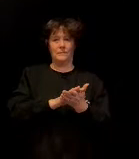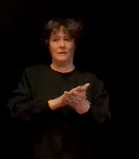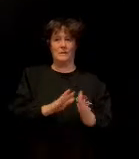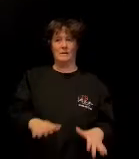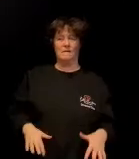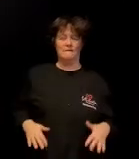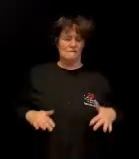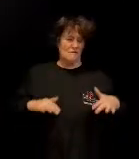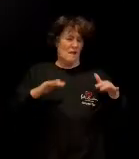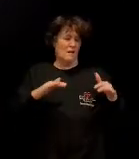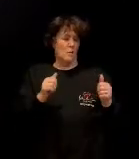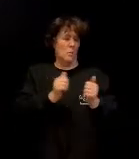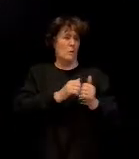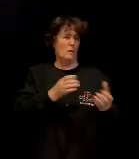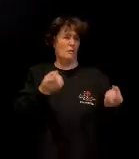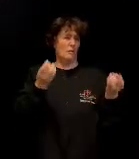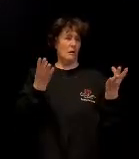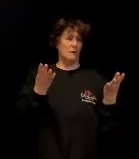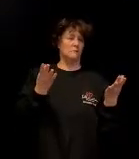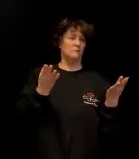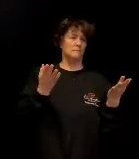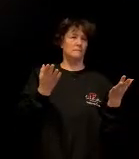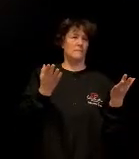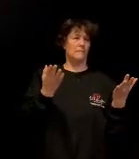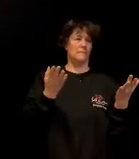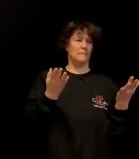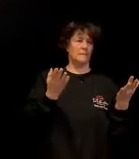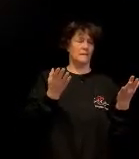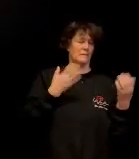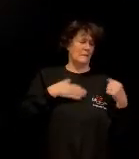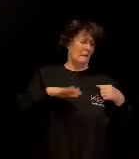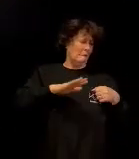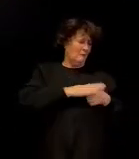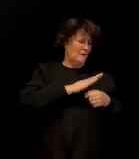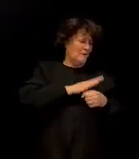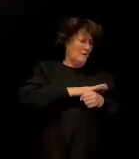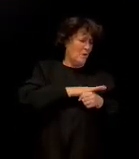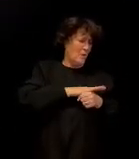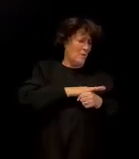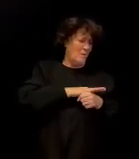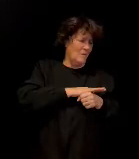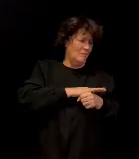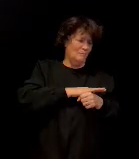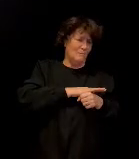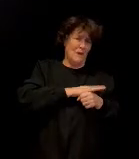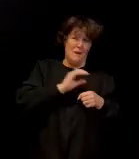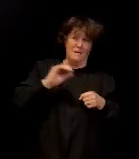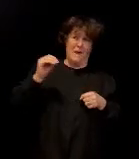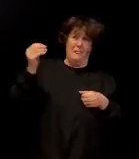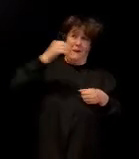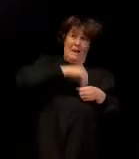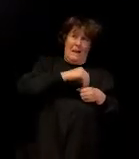Flooded with light. No room for anything else but the Spirit of God. Amen?